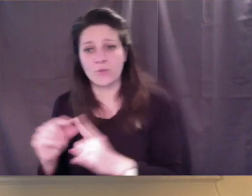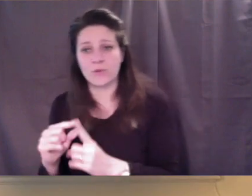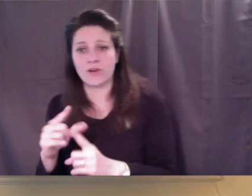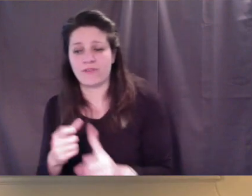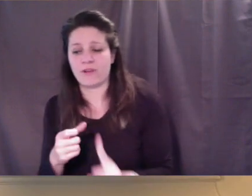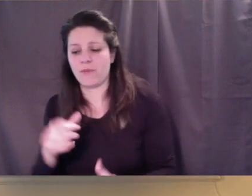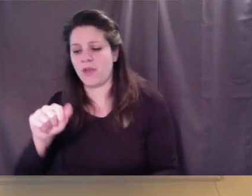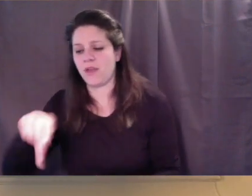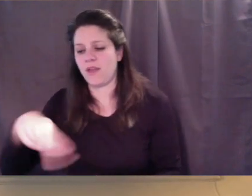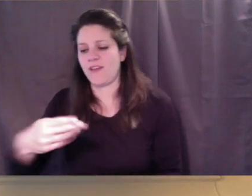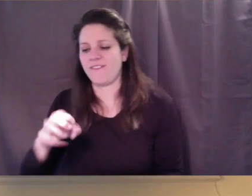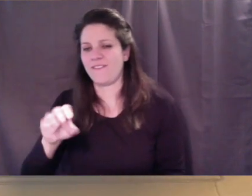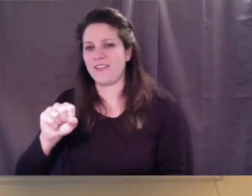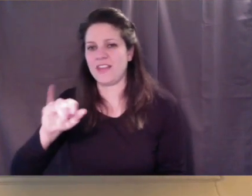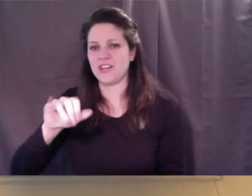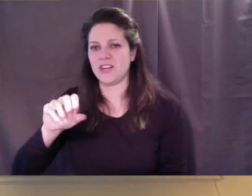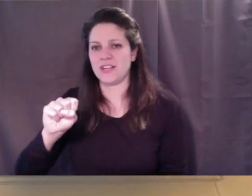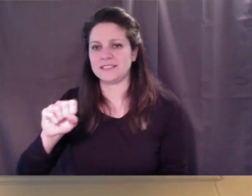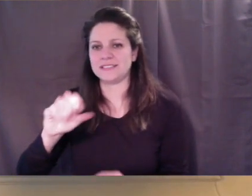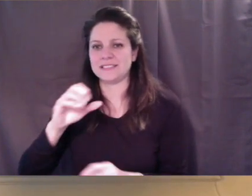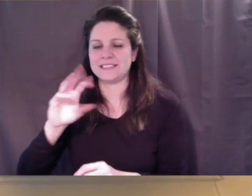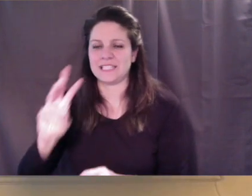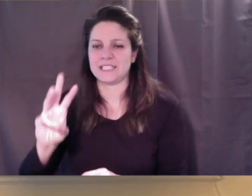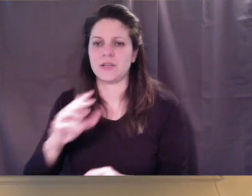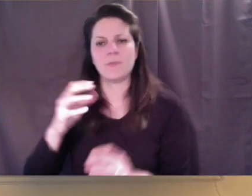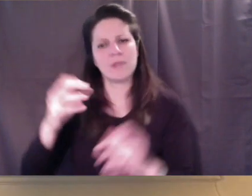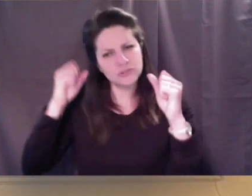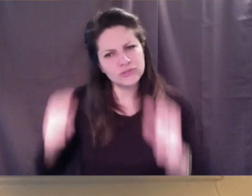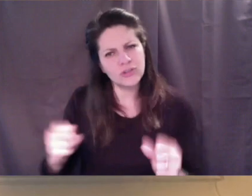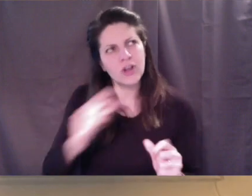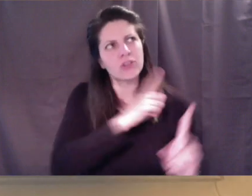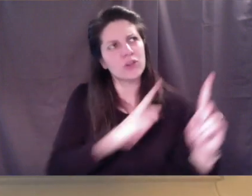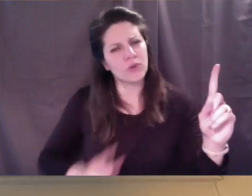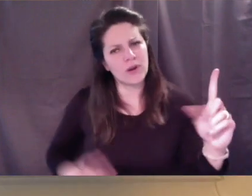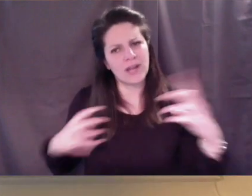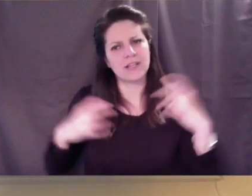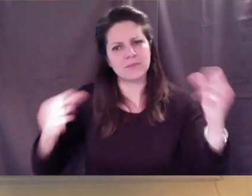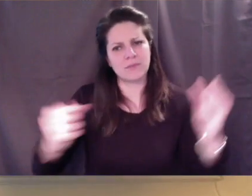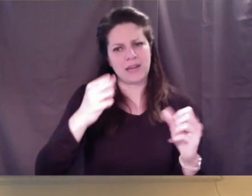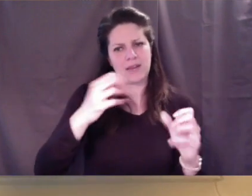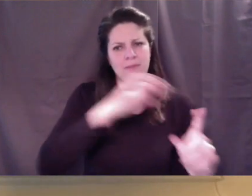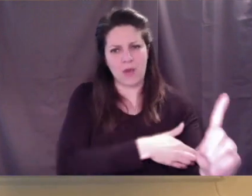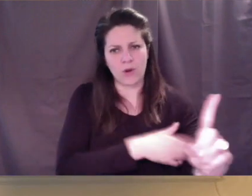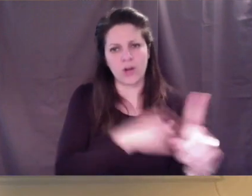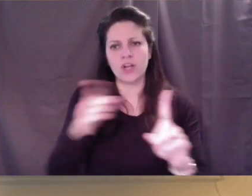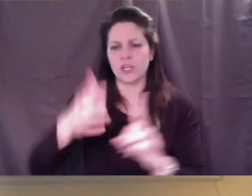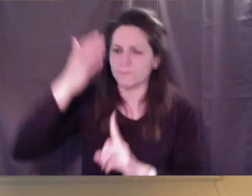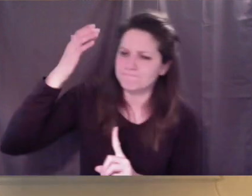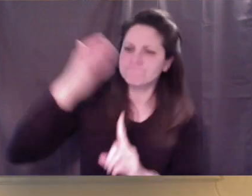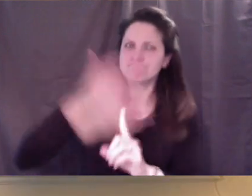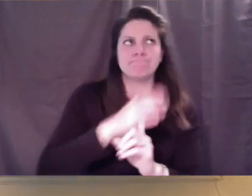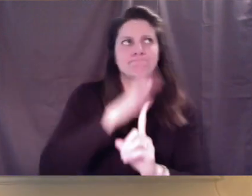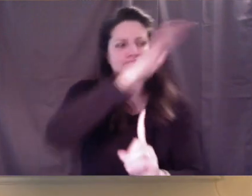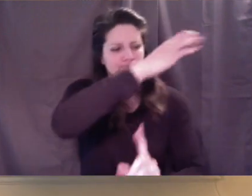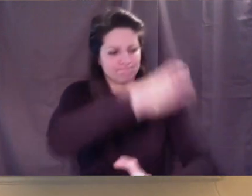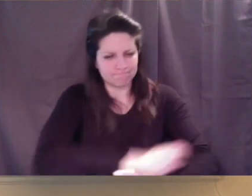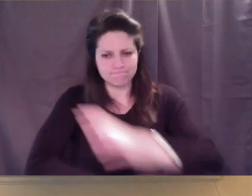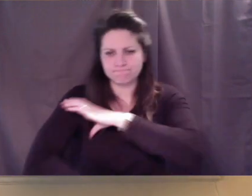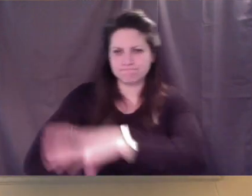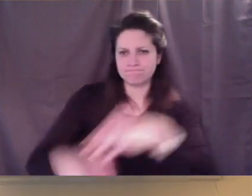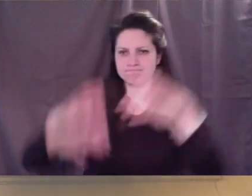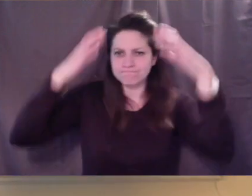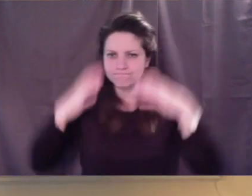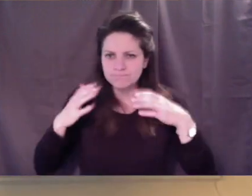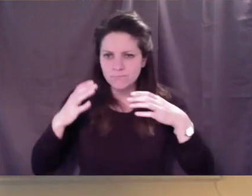Final word from Ephesians 6. Be strong in the Lord and in the Lord's mighty power. Put on all of God's armor so that you will be able to